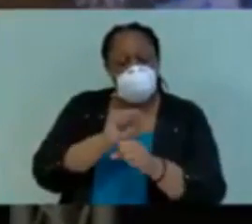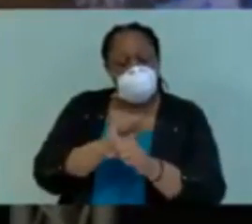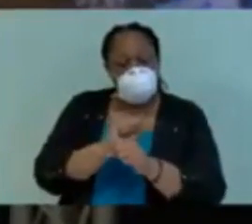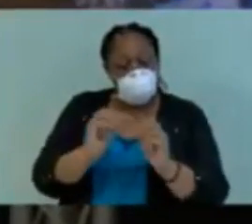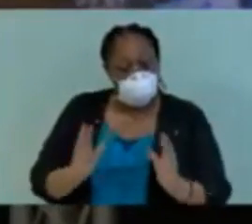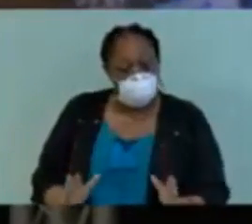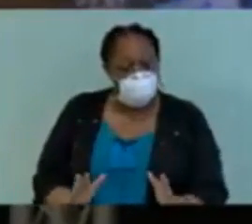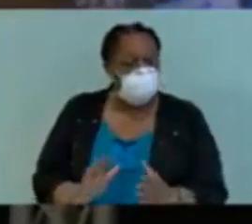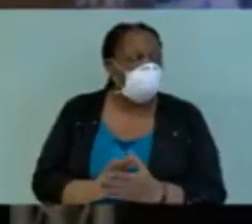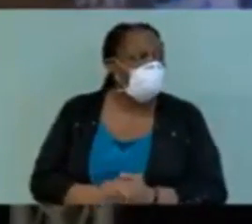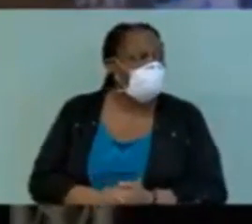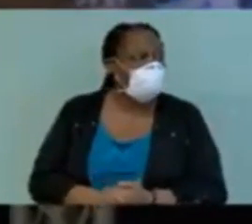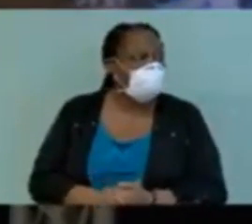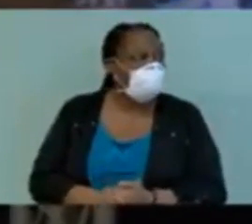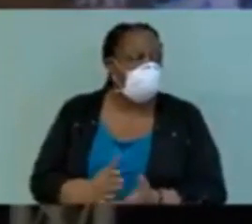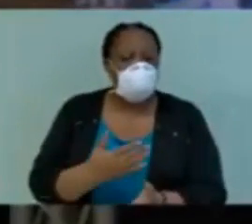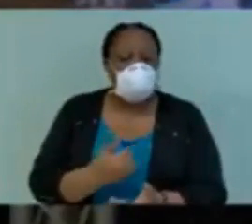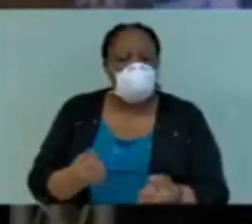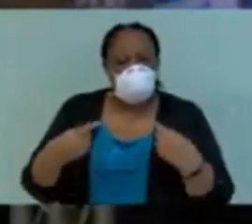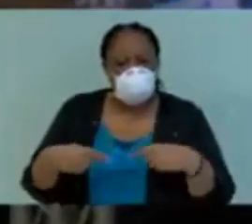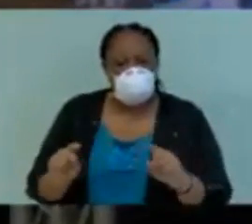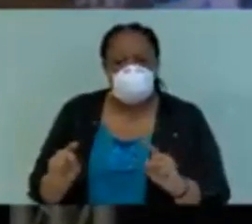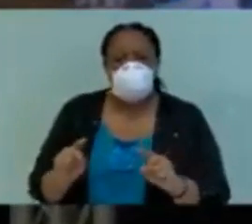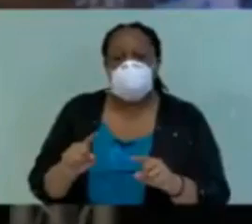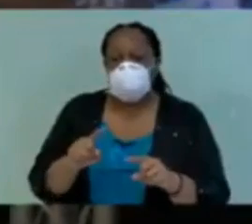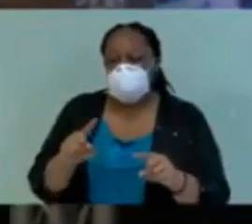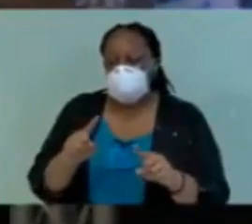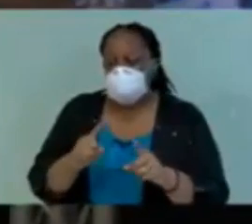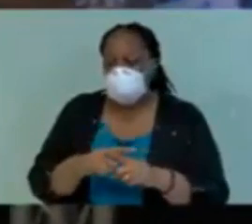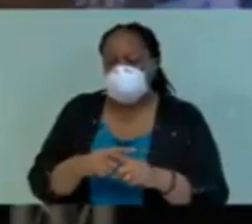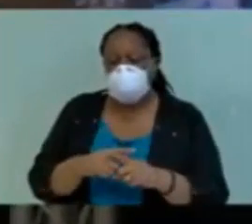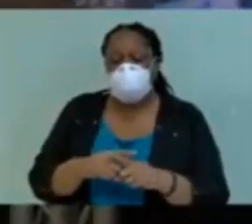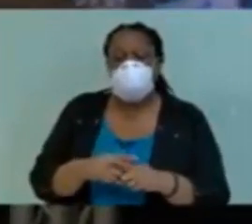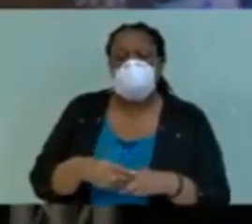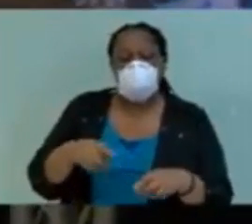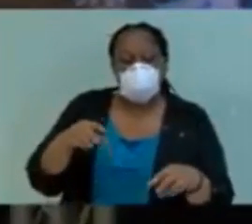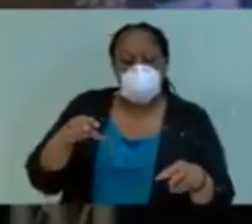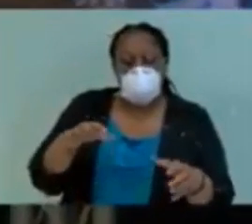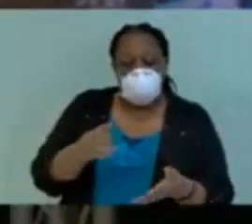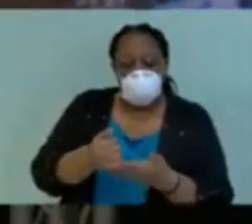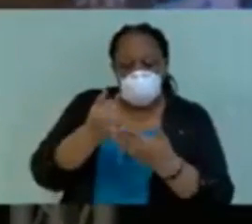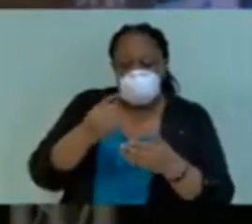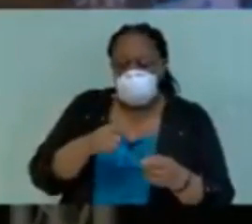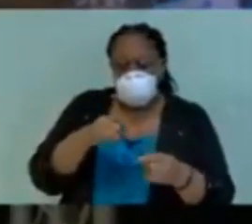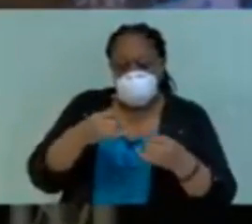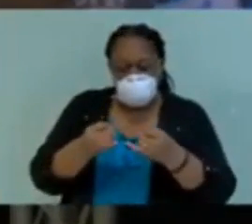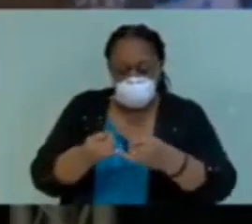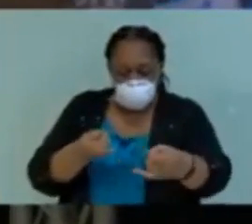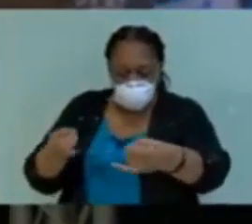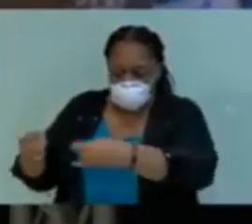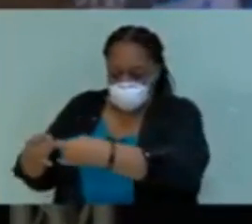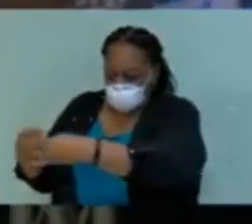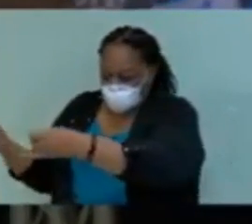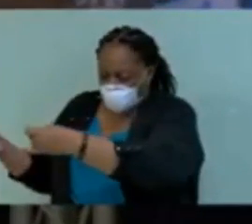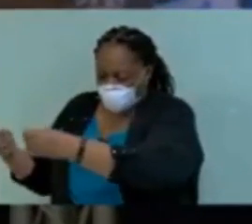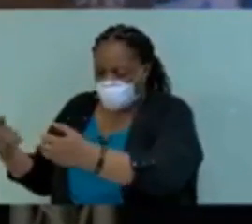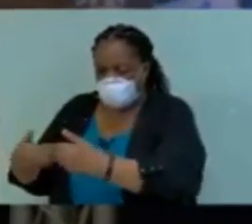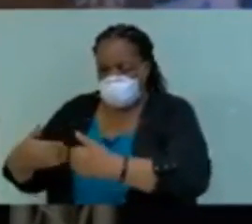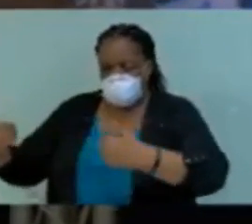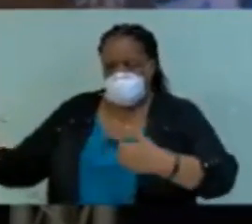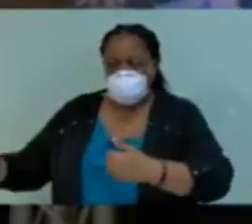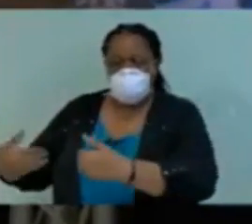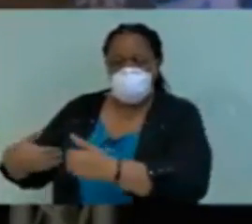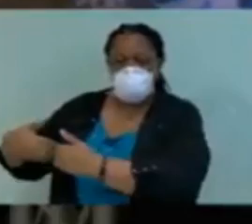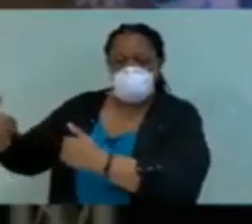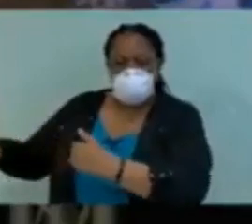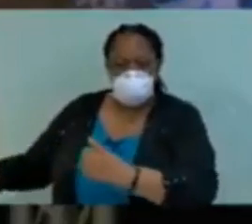assist in arresting contamination and spread within the workspace. The management team of